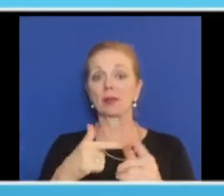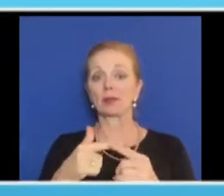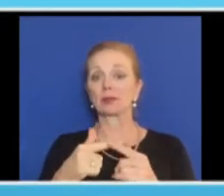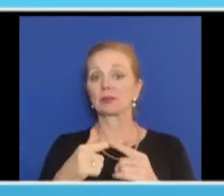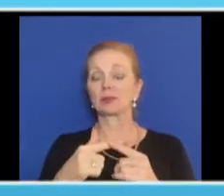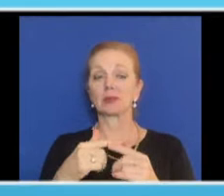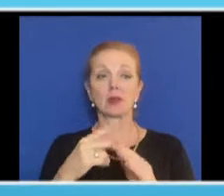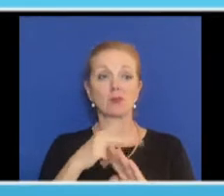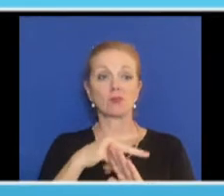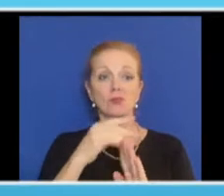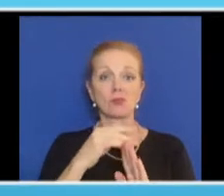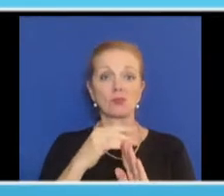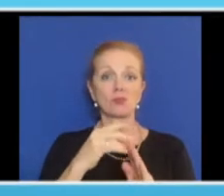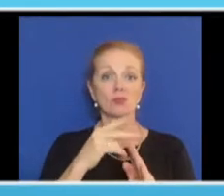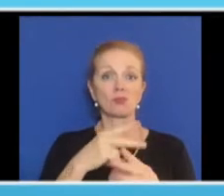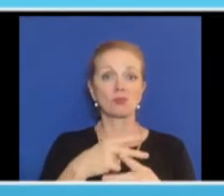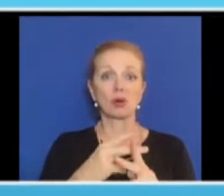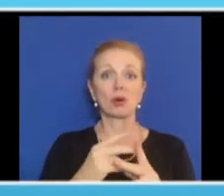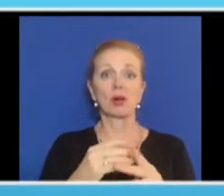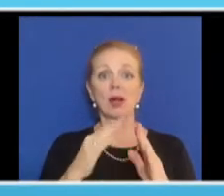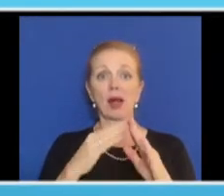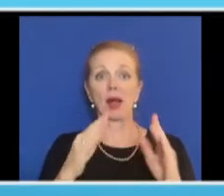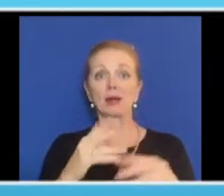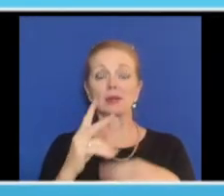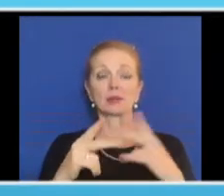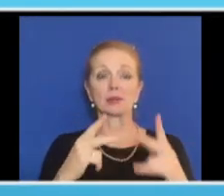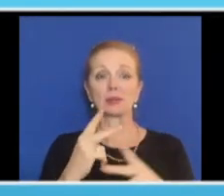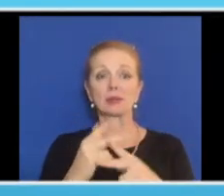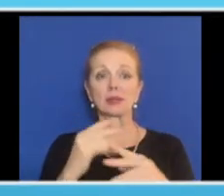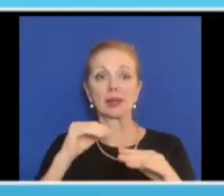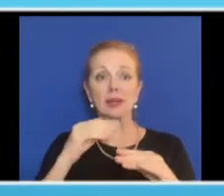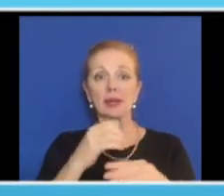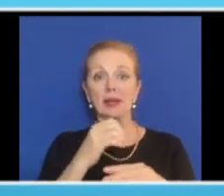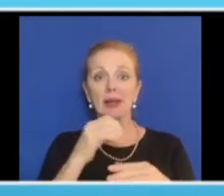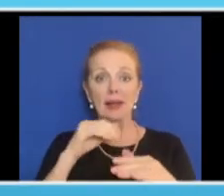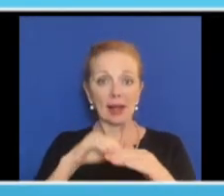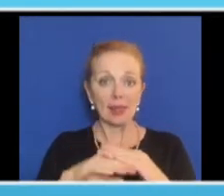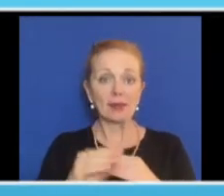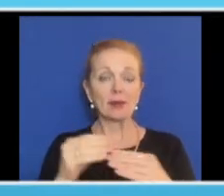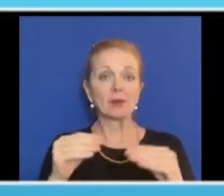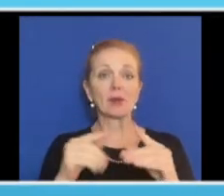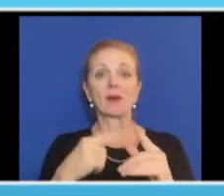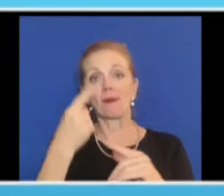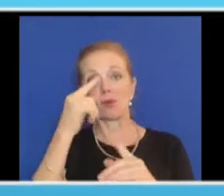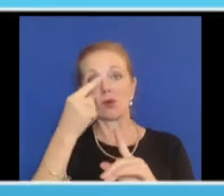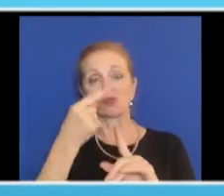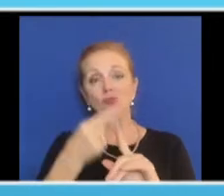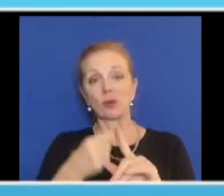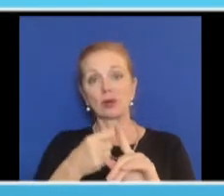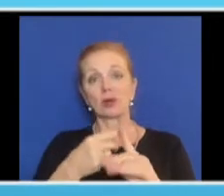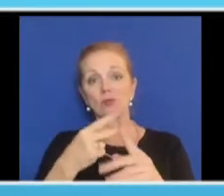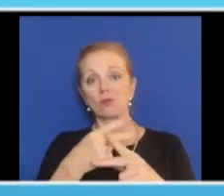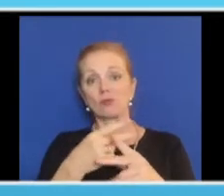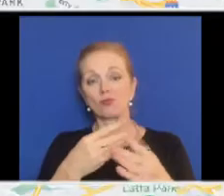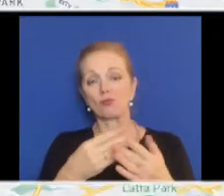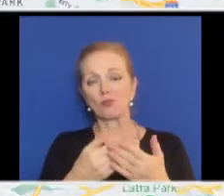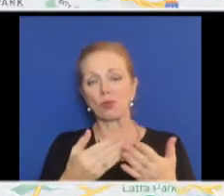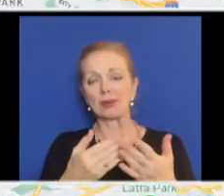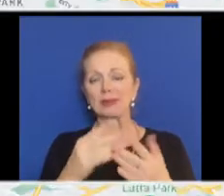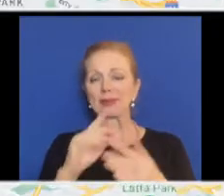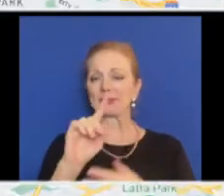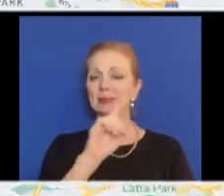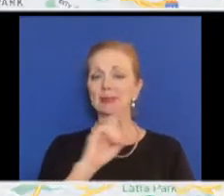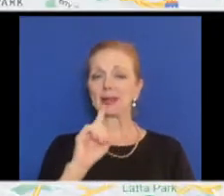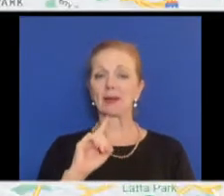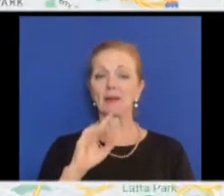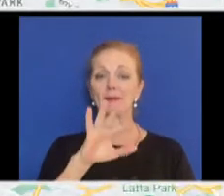which is a new kind of housing type coming into the market that is a for rent product but it's it's like a single family home or